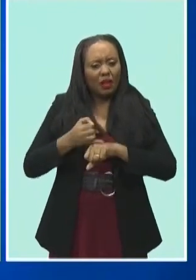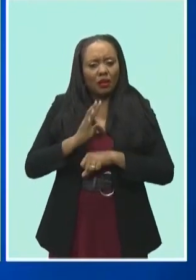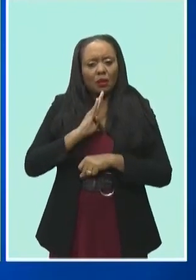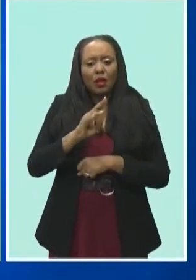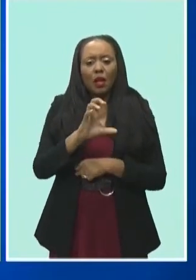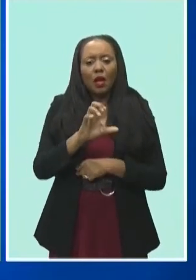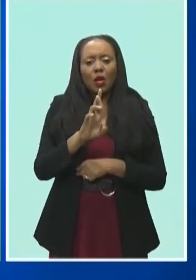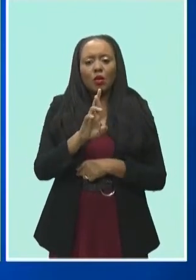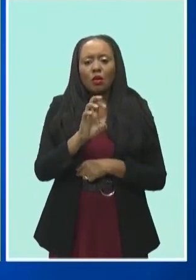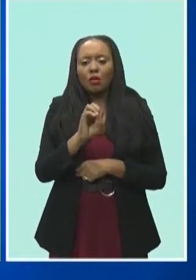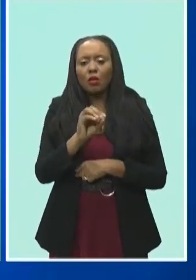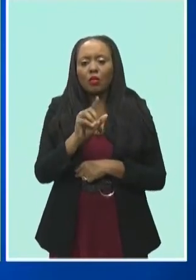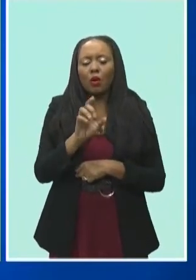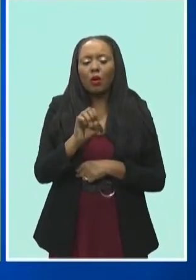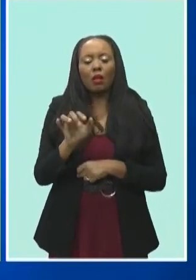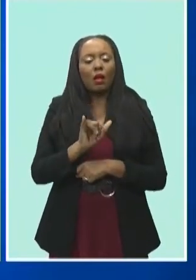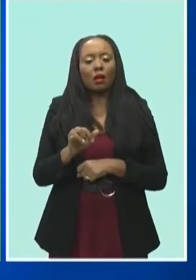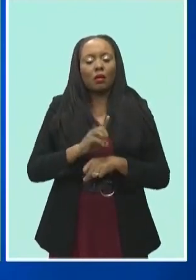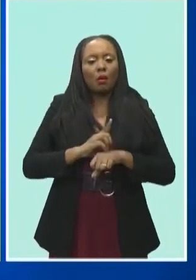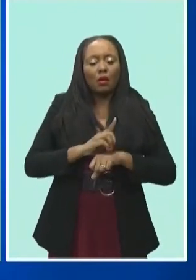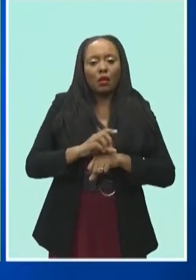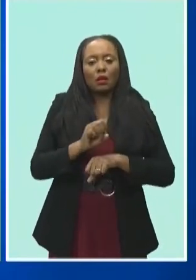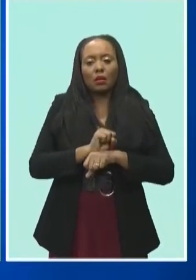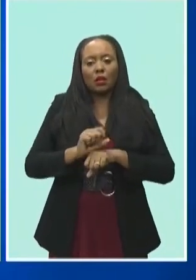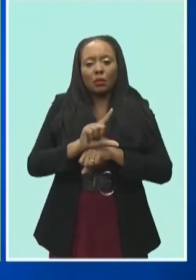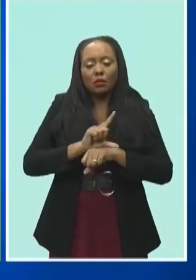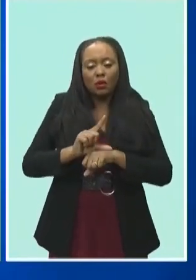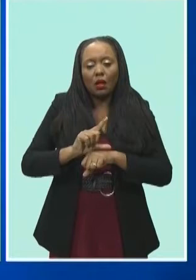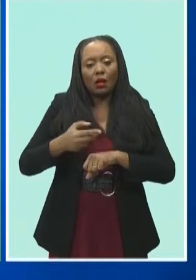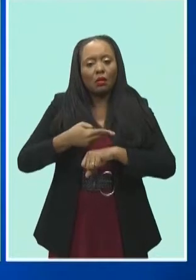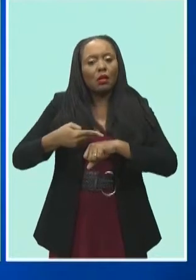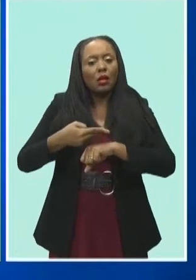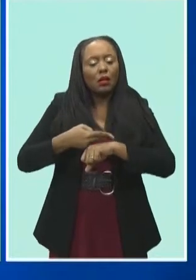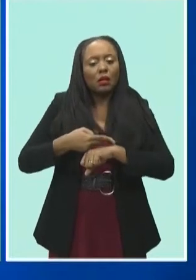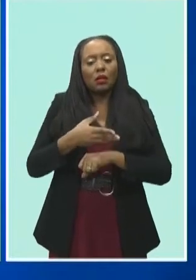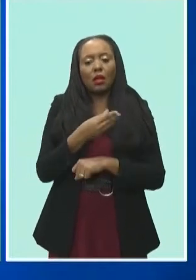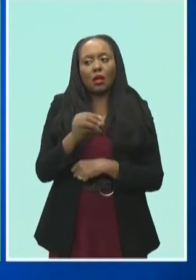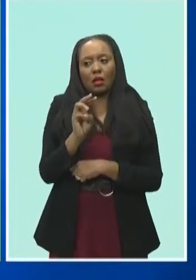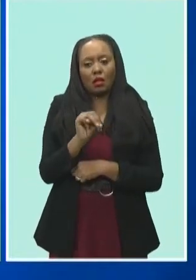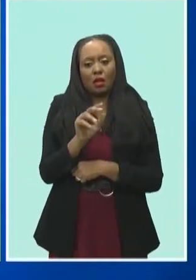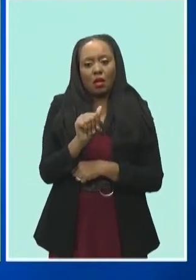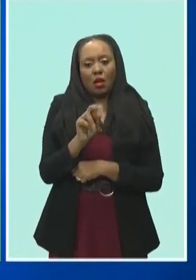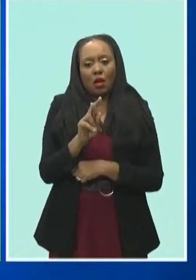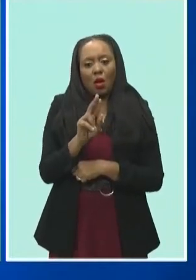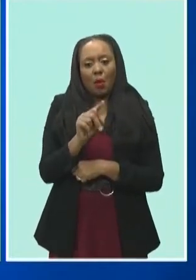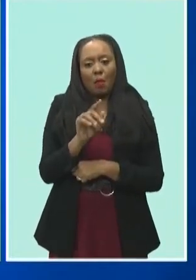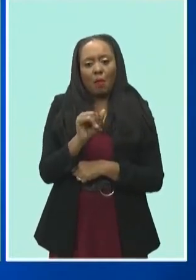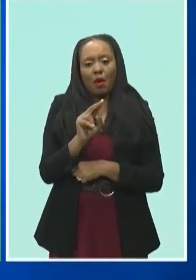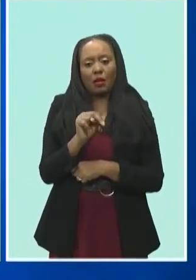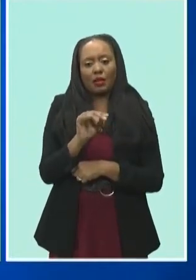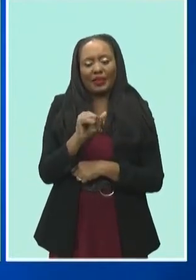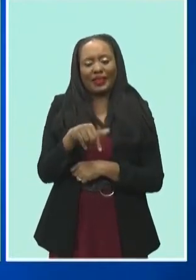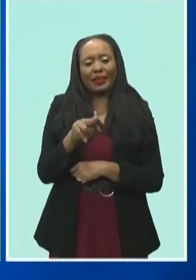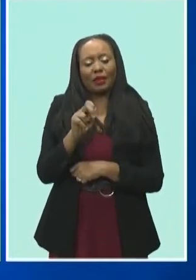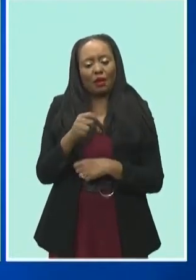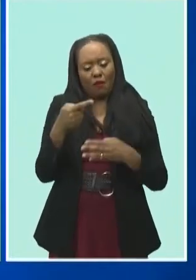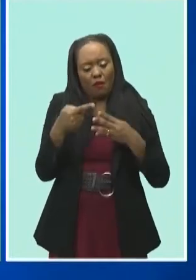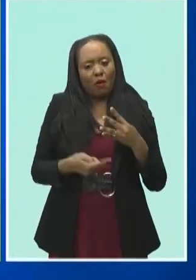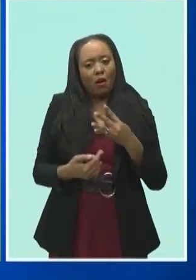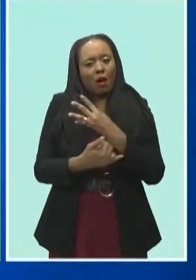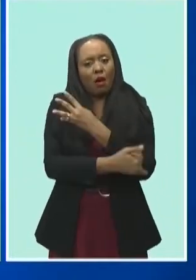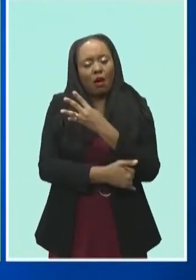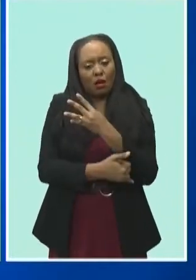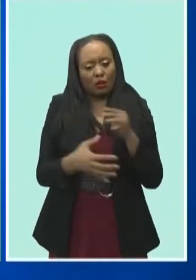St. Lucia, Haiti, and Martinique came together for this thematic working session so that we can bring